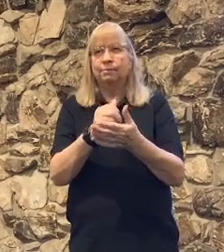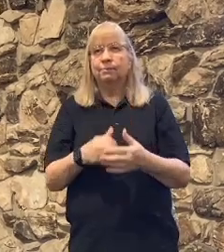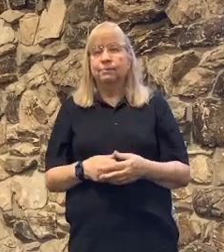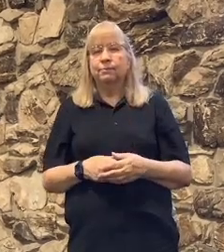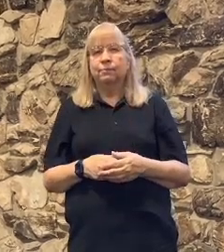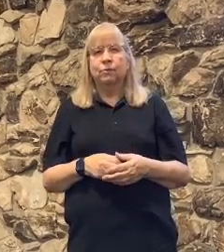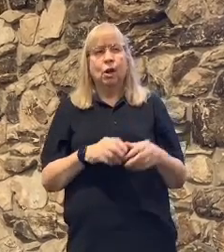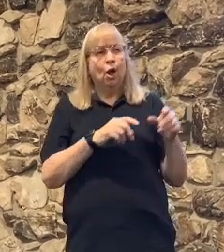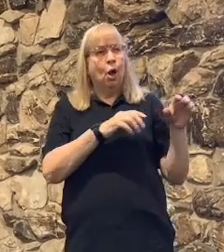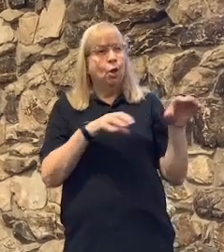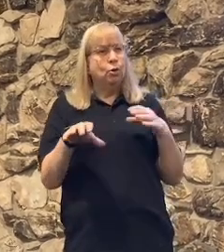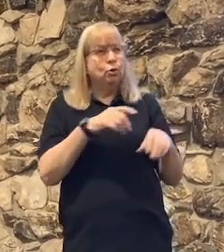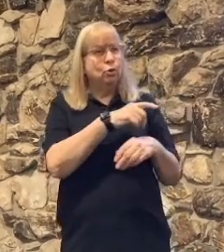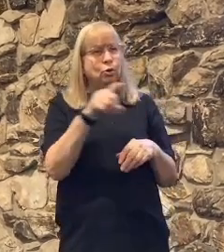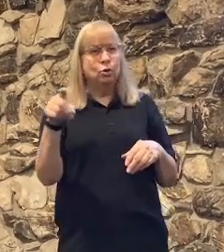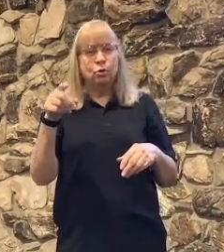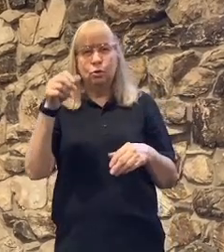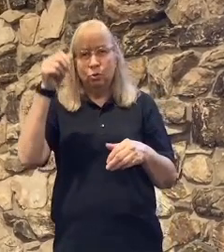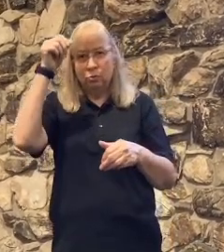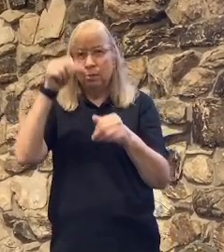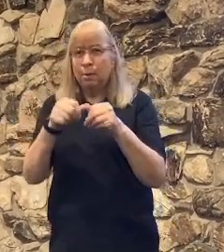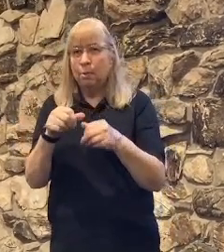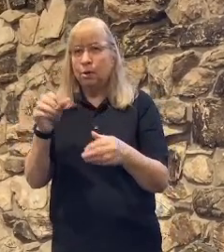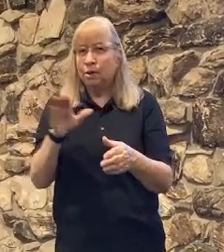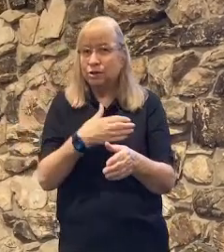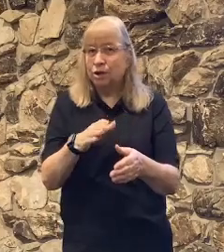Do you remember the song, "Don't Worry, Be Happy"?